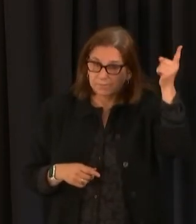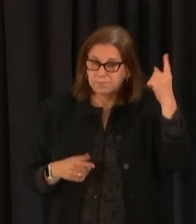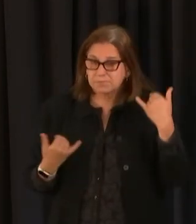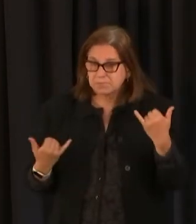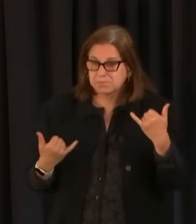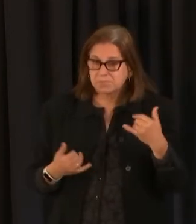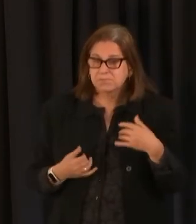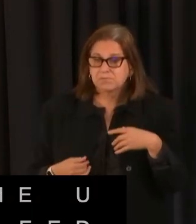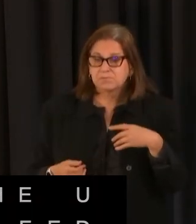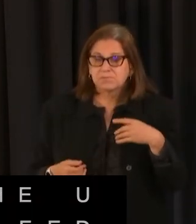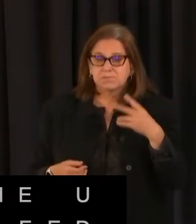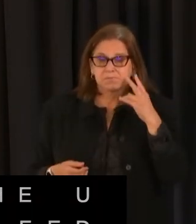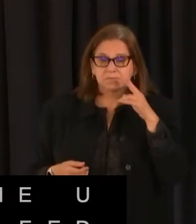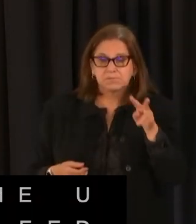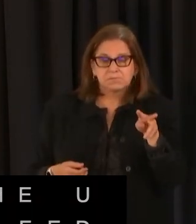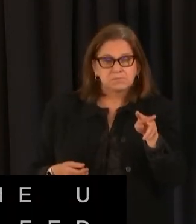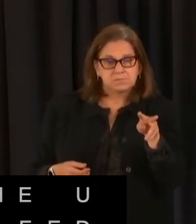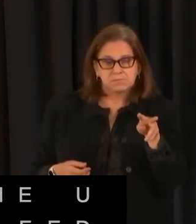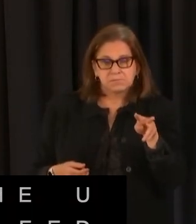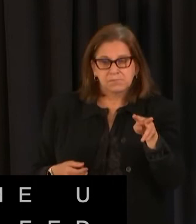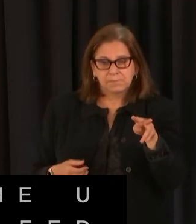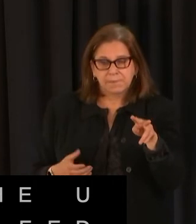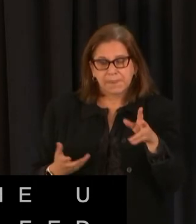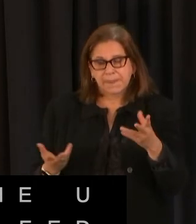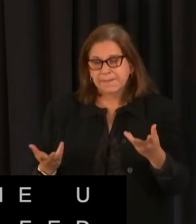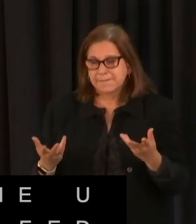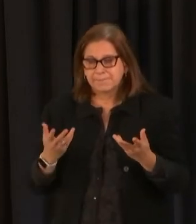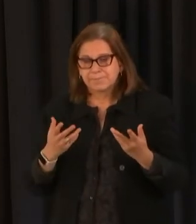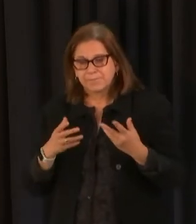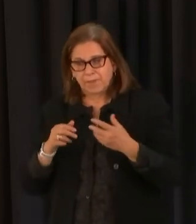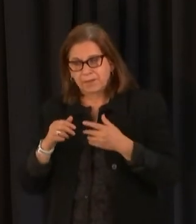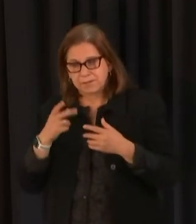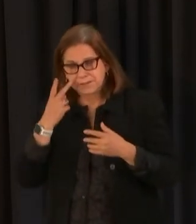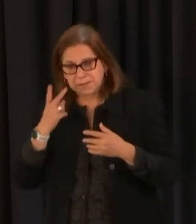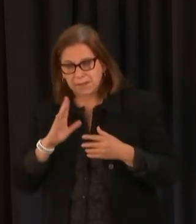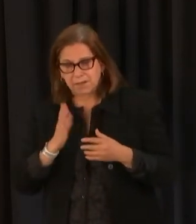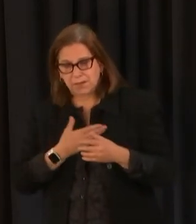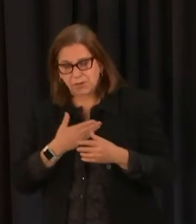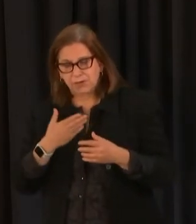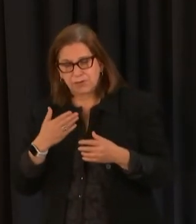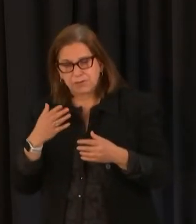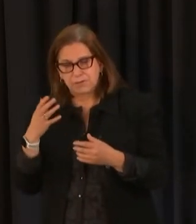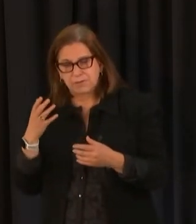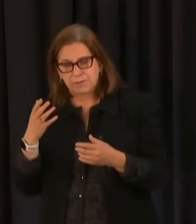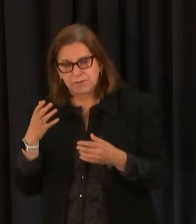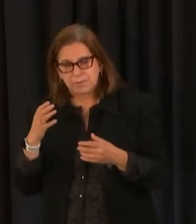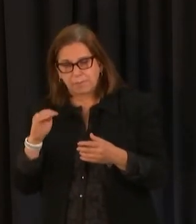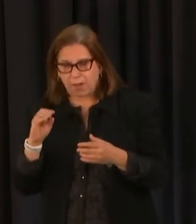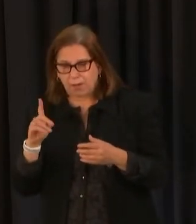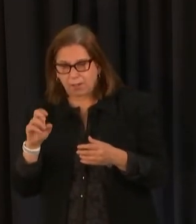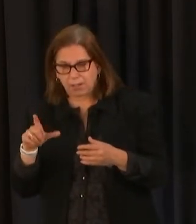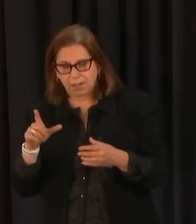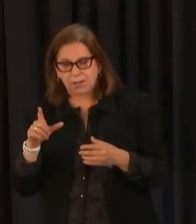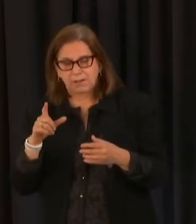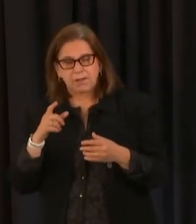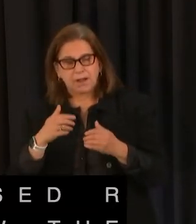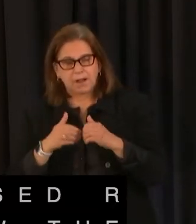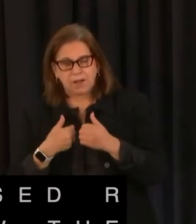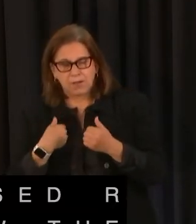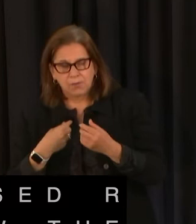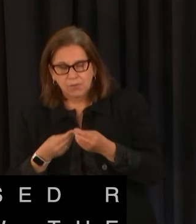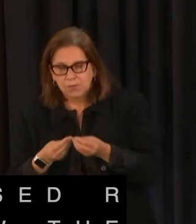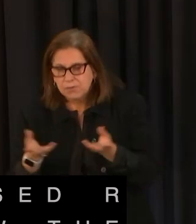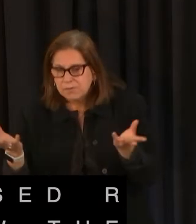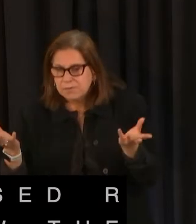seemed on, based on our understanding, to follow the same model for distributing what vaccine supply they have